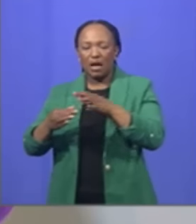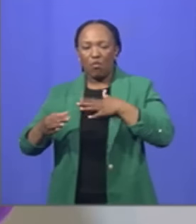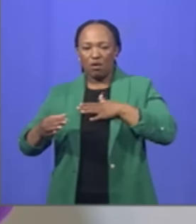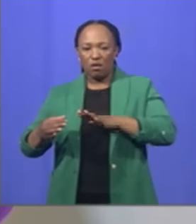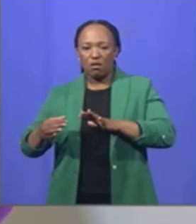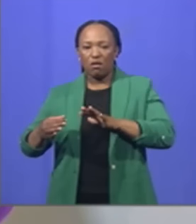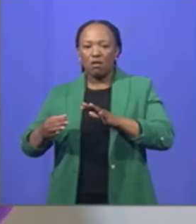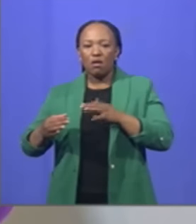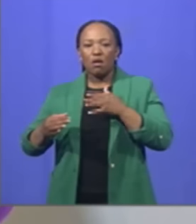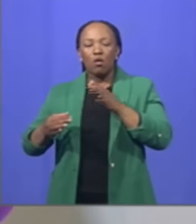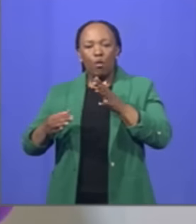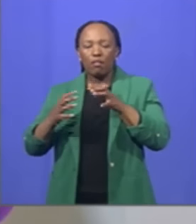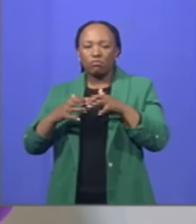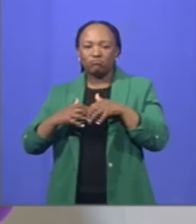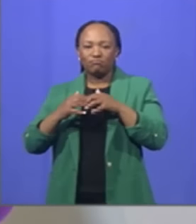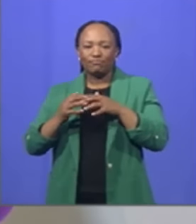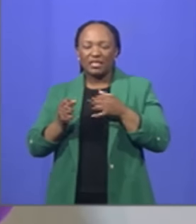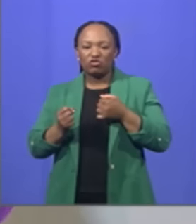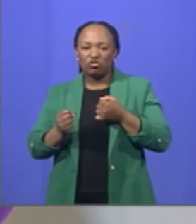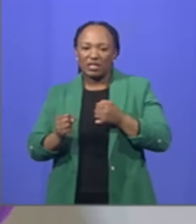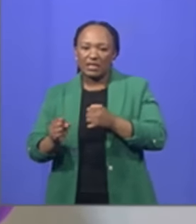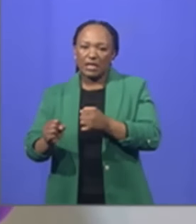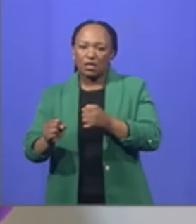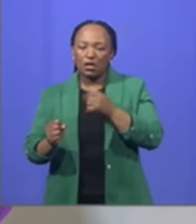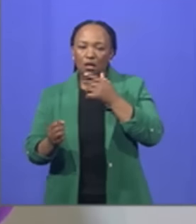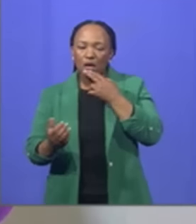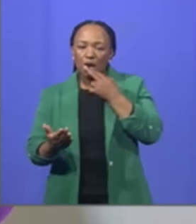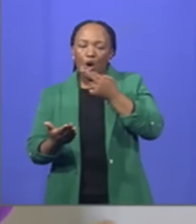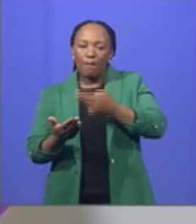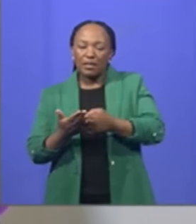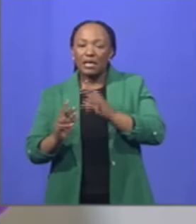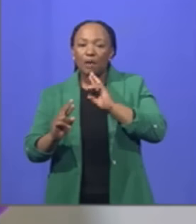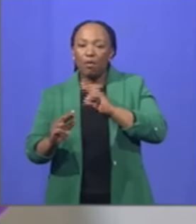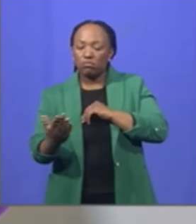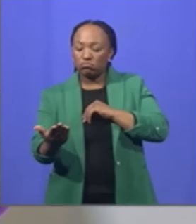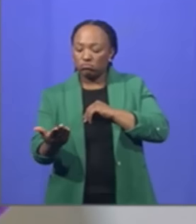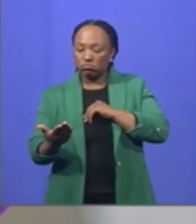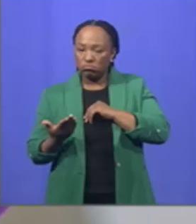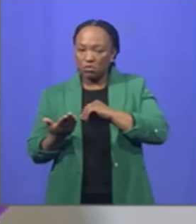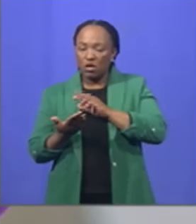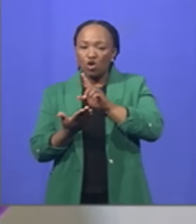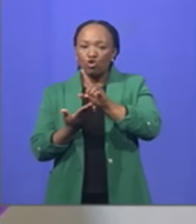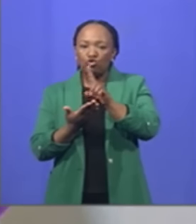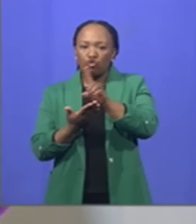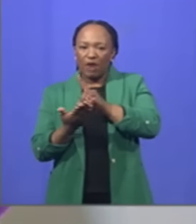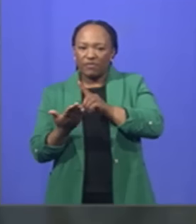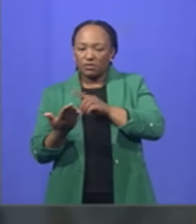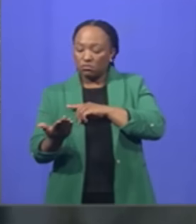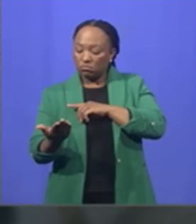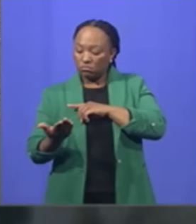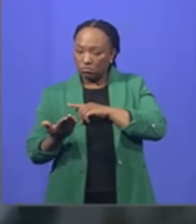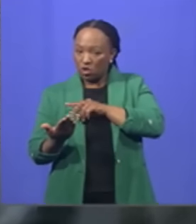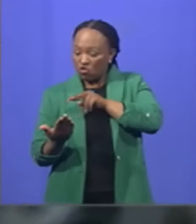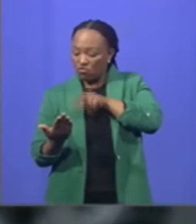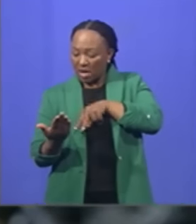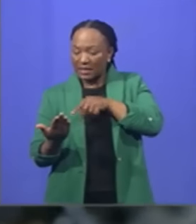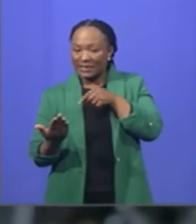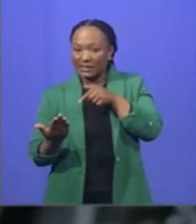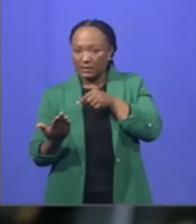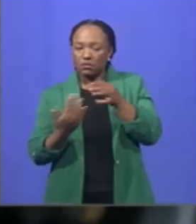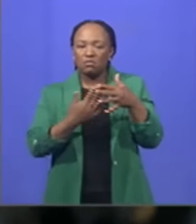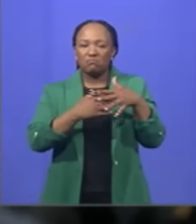strategy to implement the recommendations of this report as we read the draft reports as they came through. Mmušo